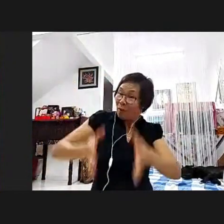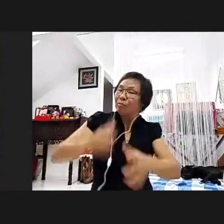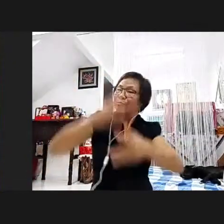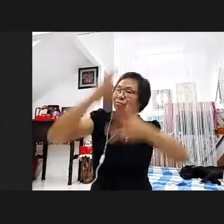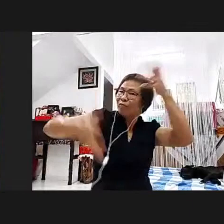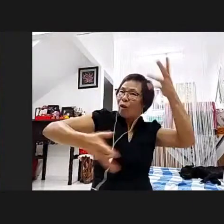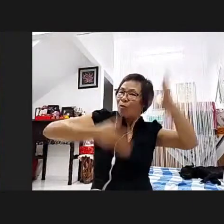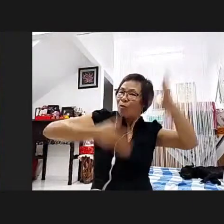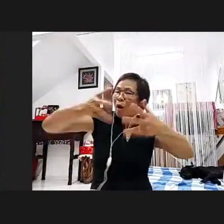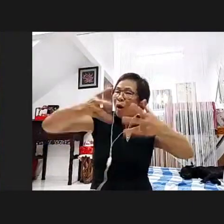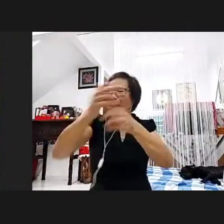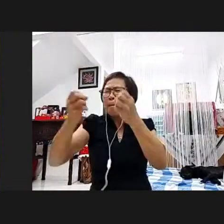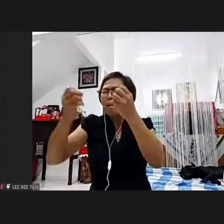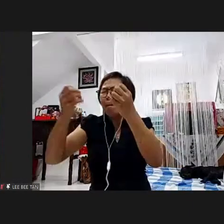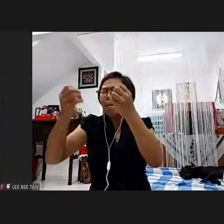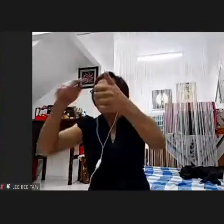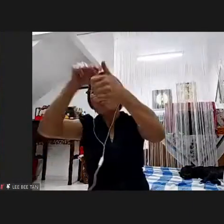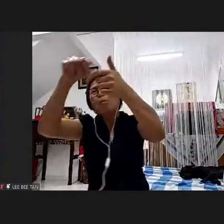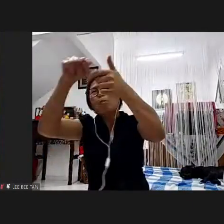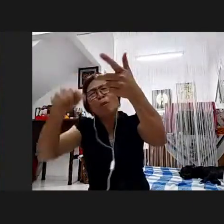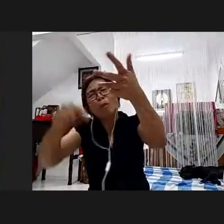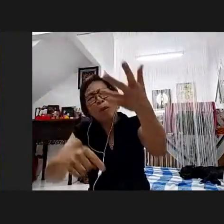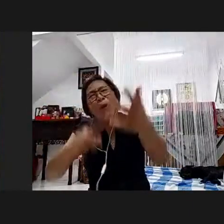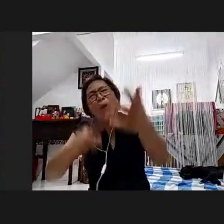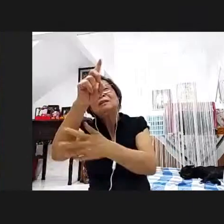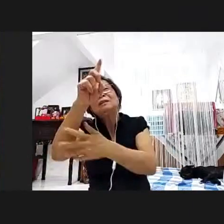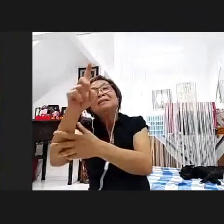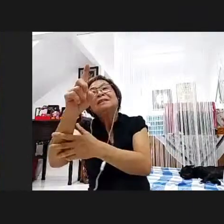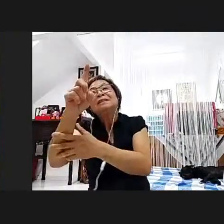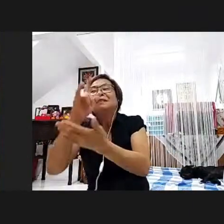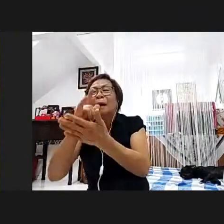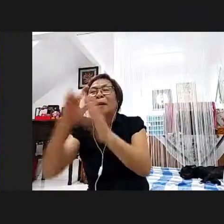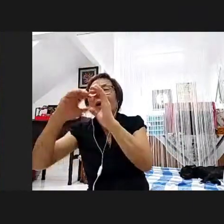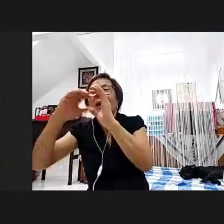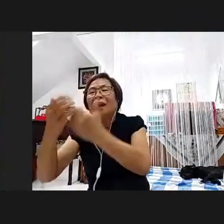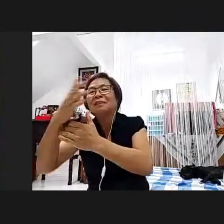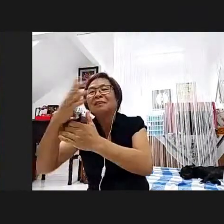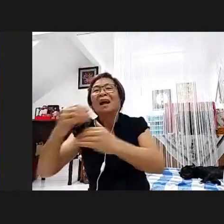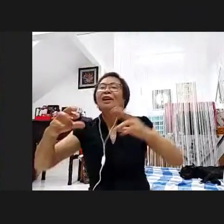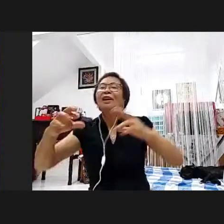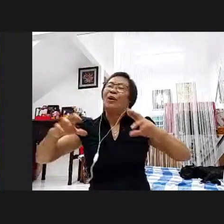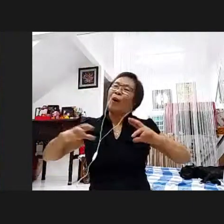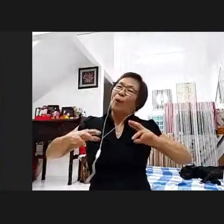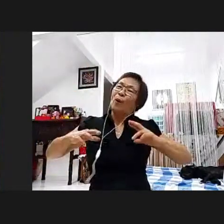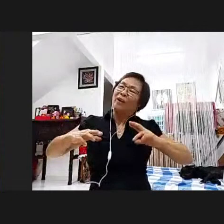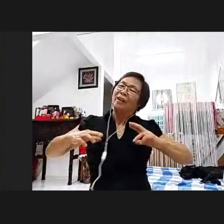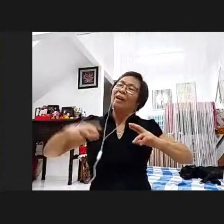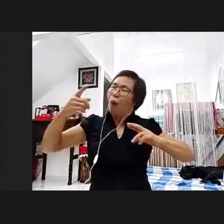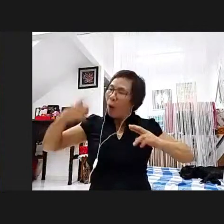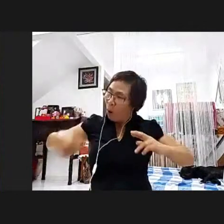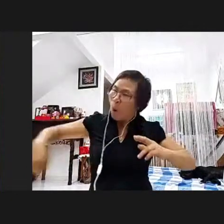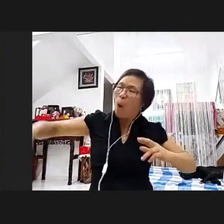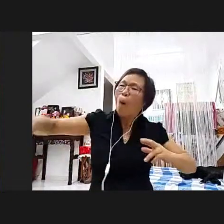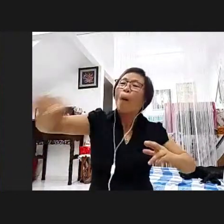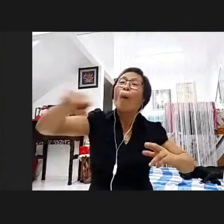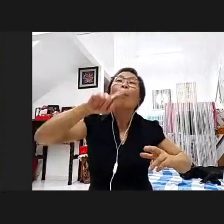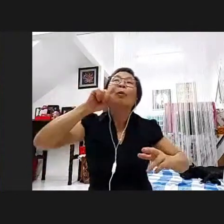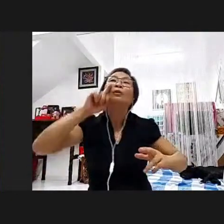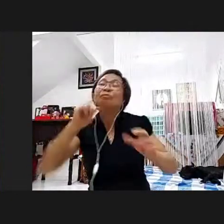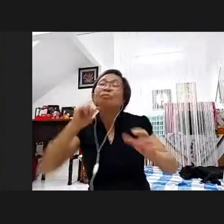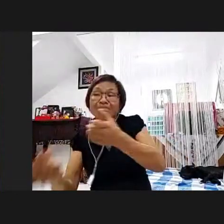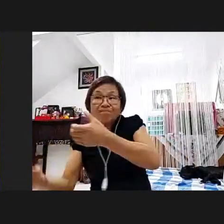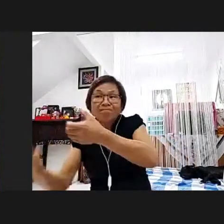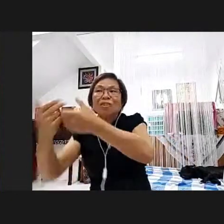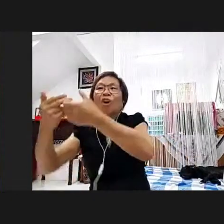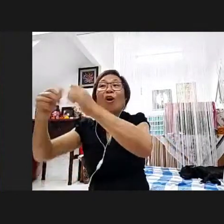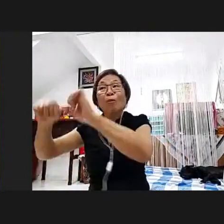many more of our Dharma classes or even retreats, hopefully that our hearing impaired community can join us.